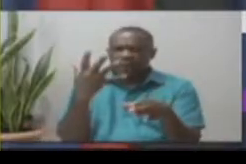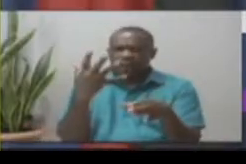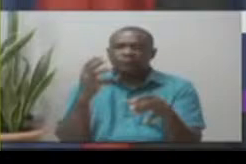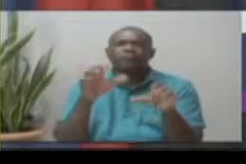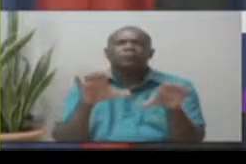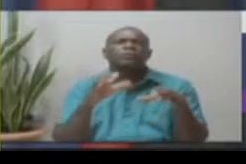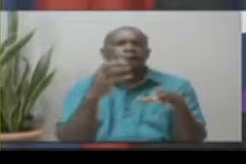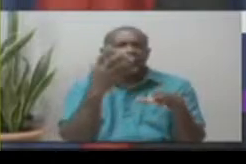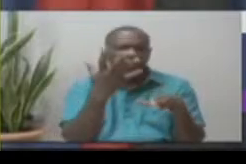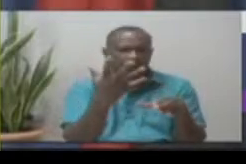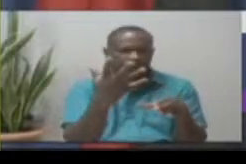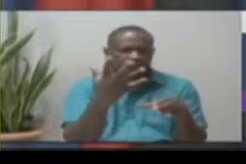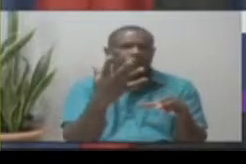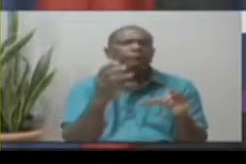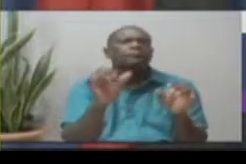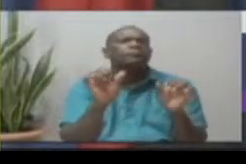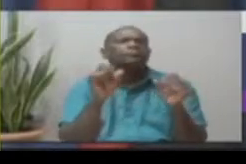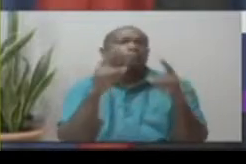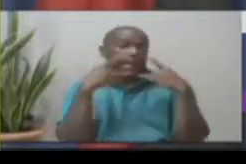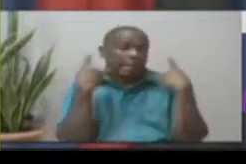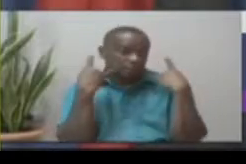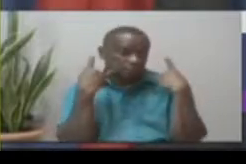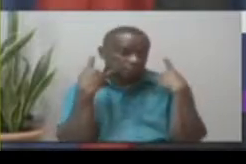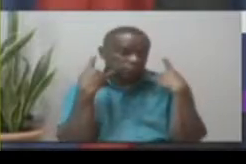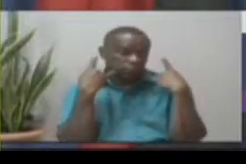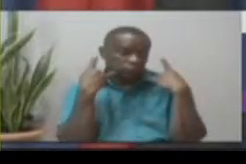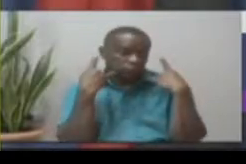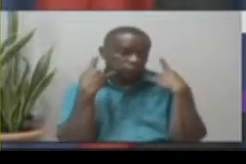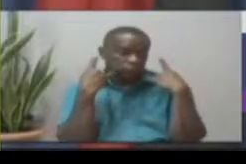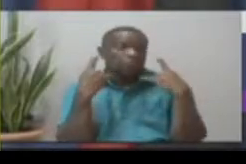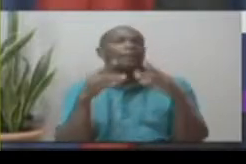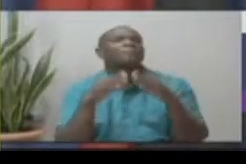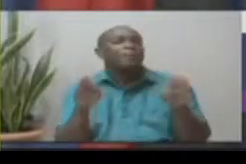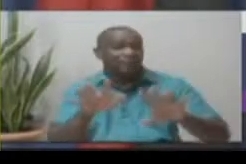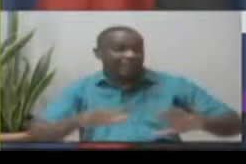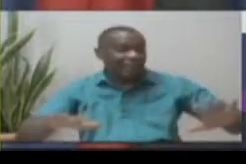for exercising in public spaces.